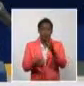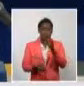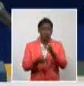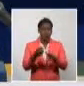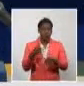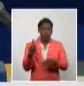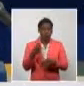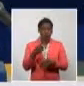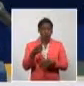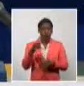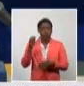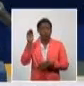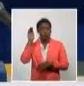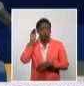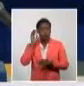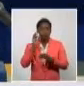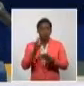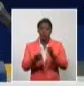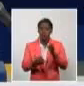Americas confirmed